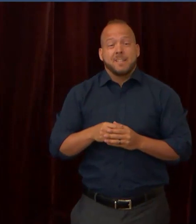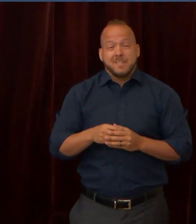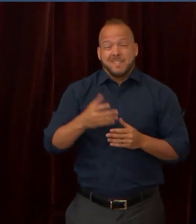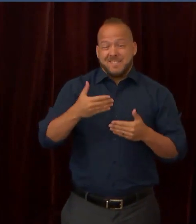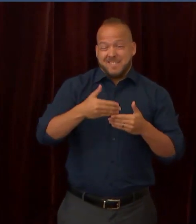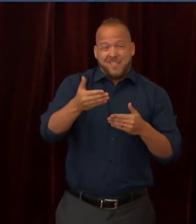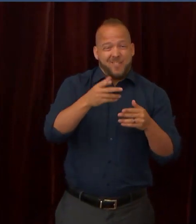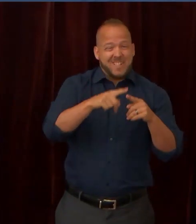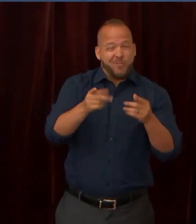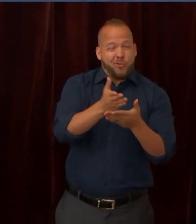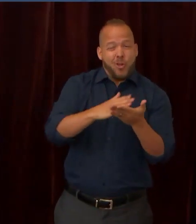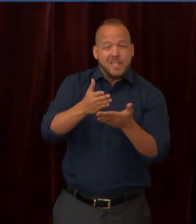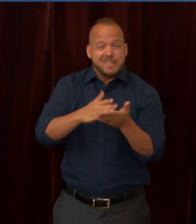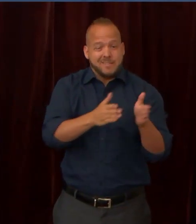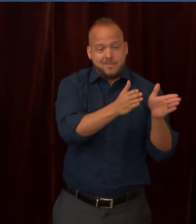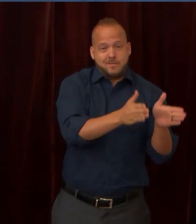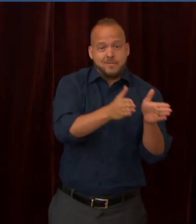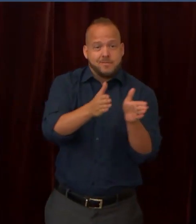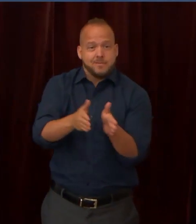another.